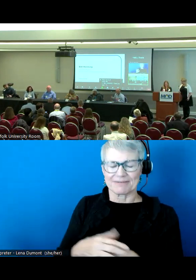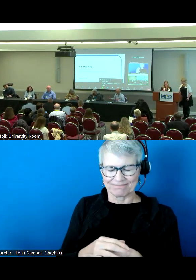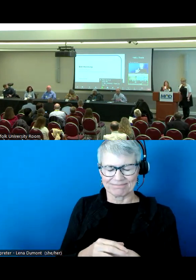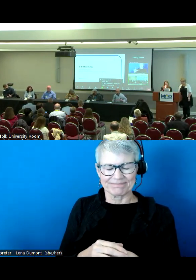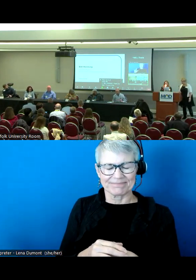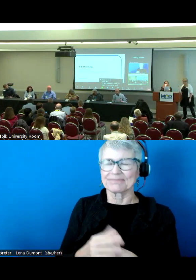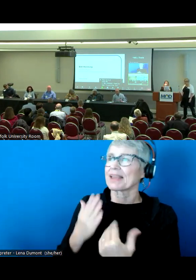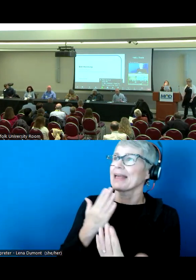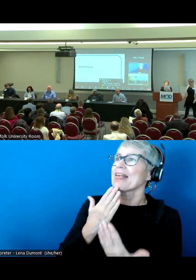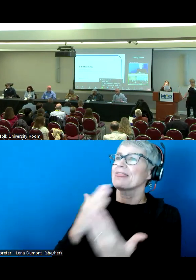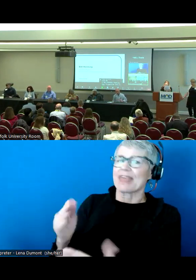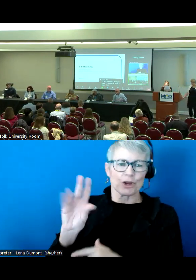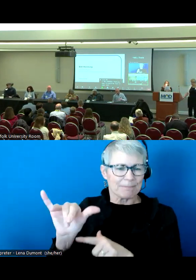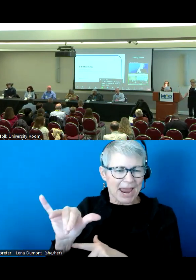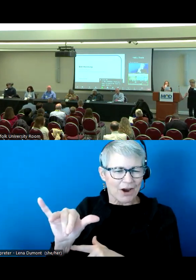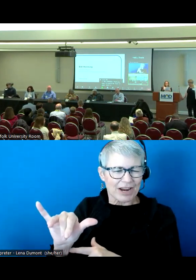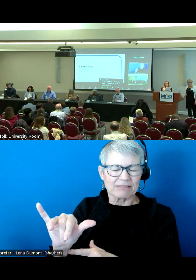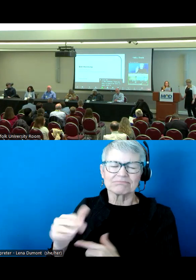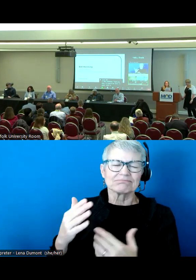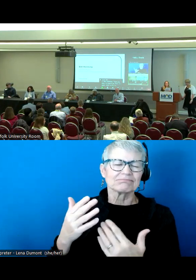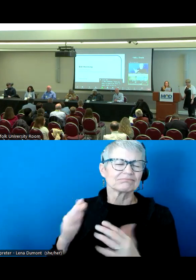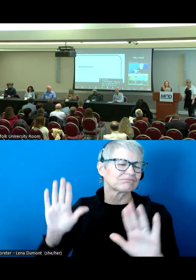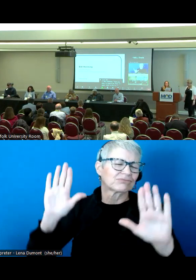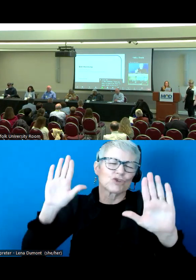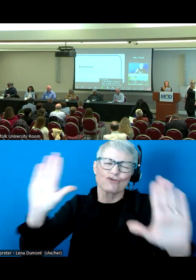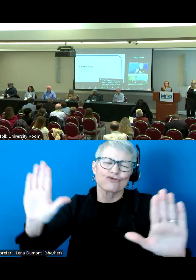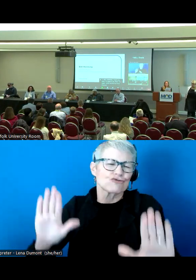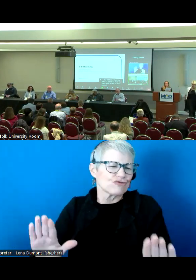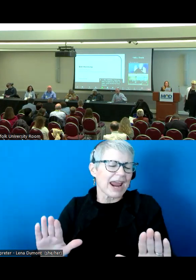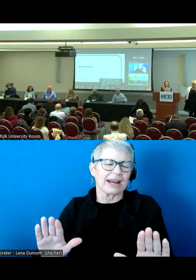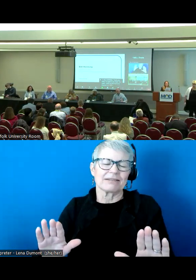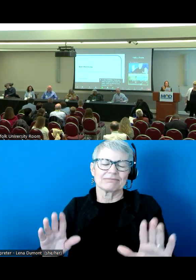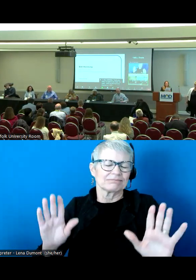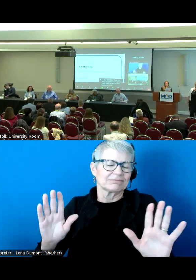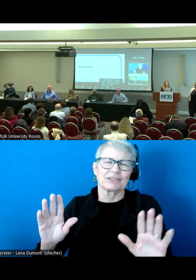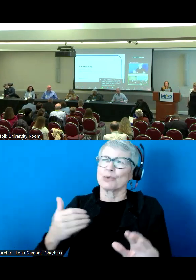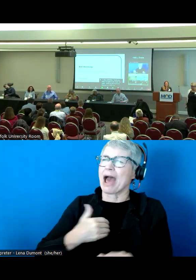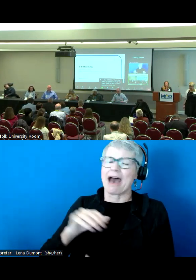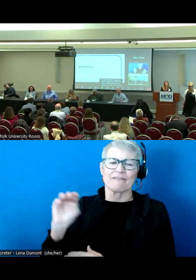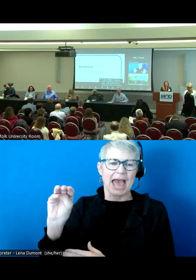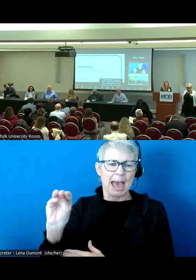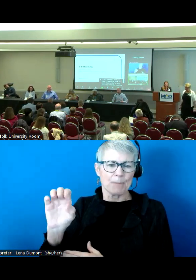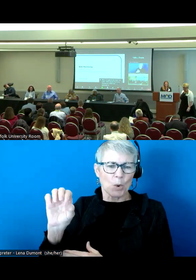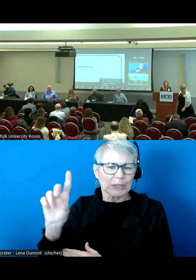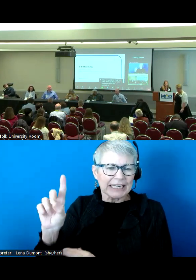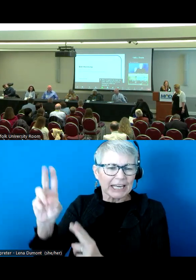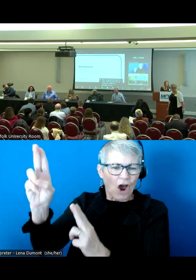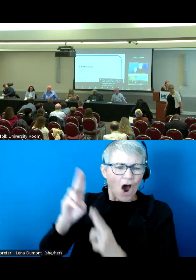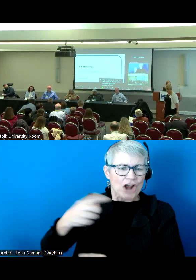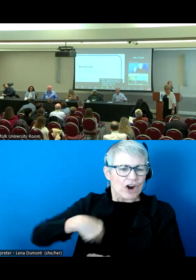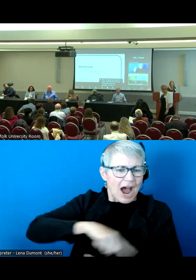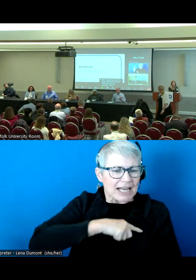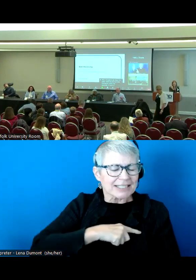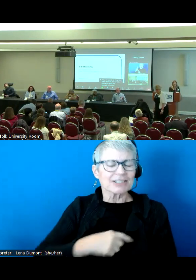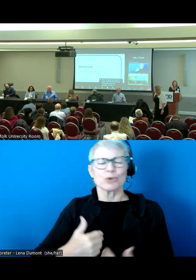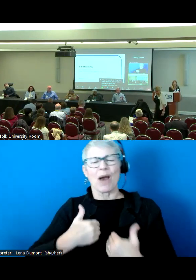think, for all of us to be honored by MOD, but especially in honor of Tom Hopkins. You